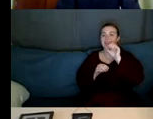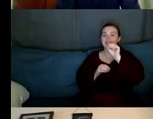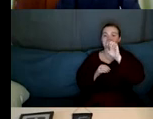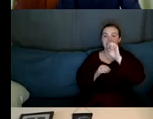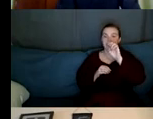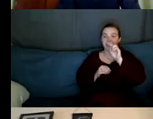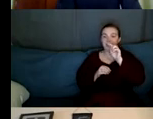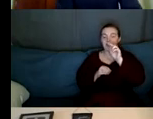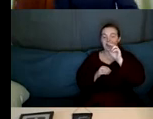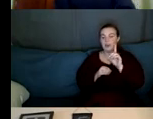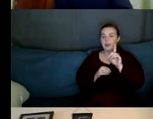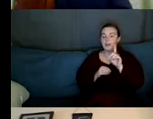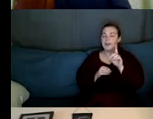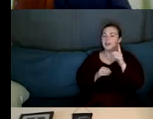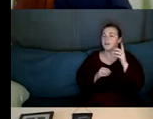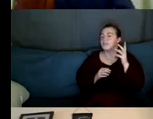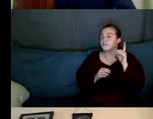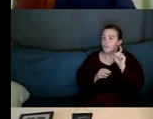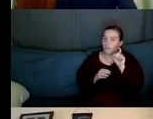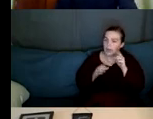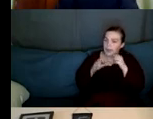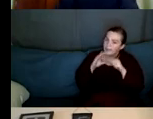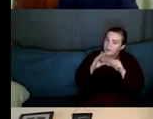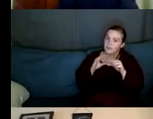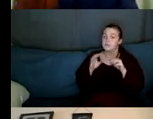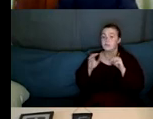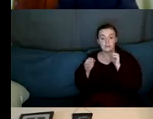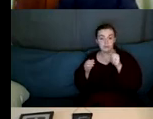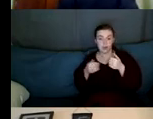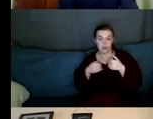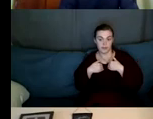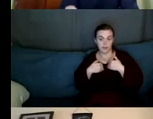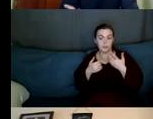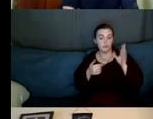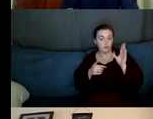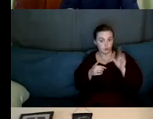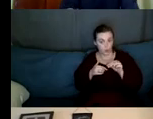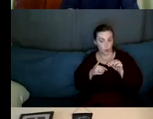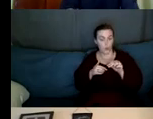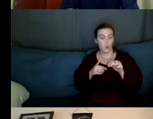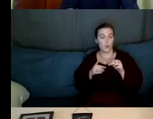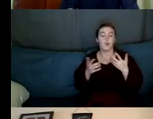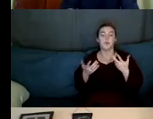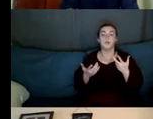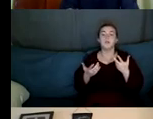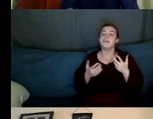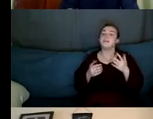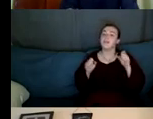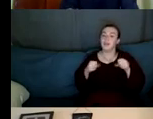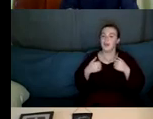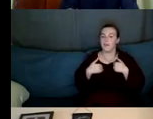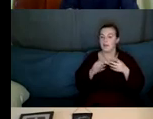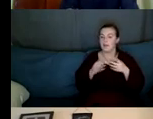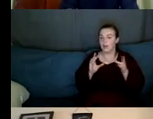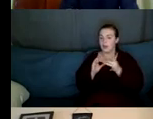It's going to ask me if I want to email it. And I'm like, well, I don't have anybody's email addresses, so no. So you can actually get a link, that